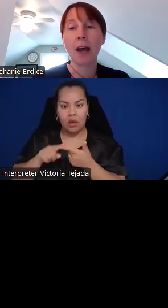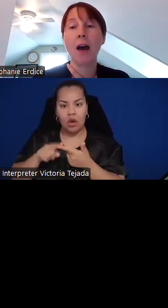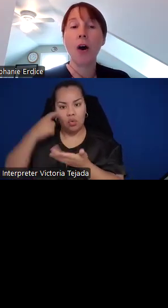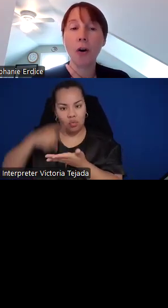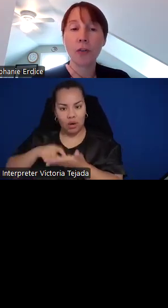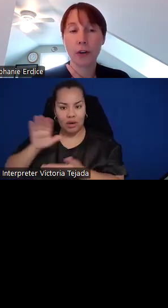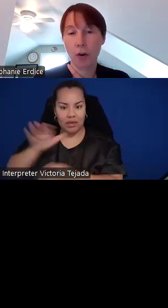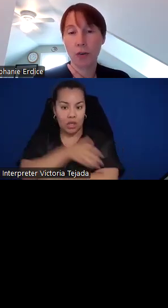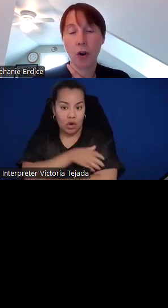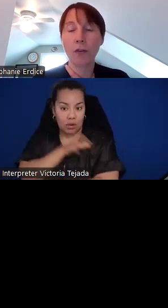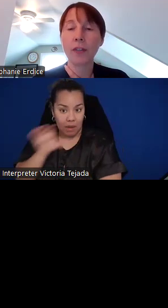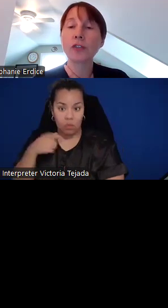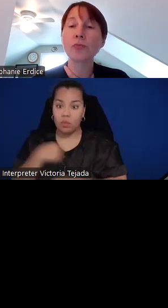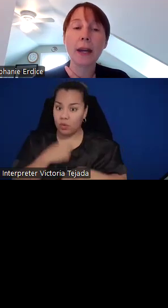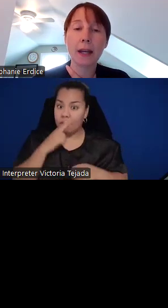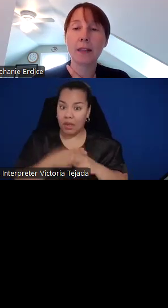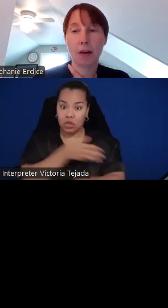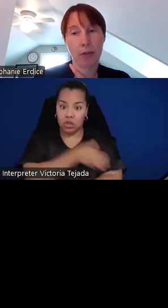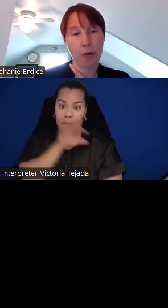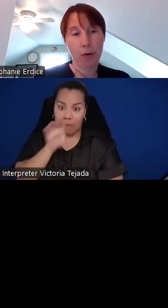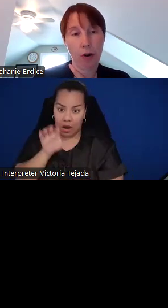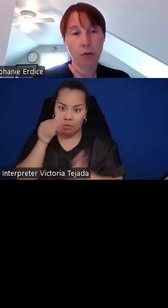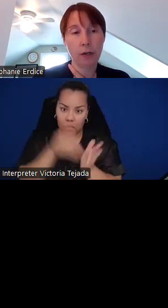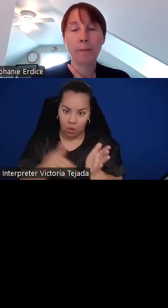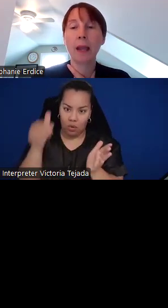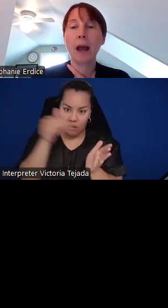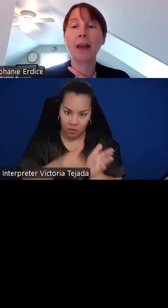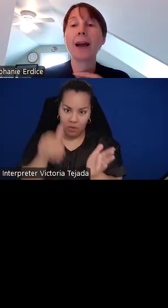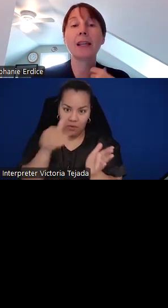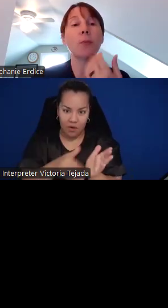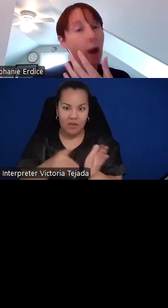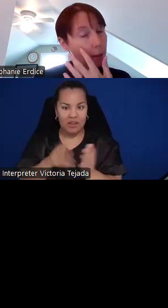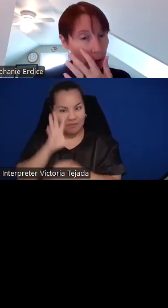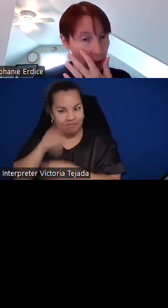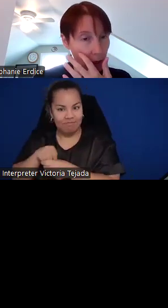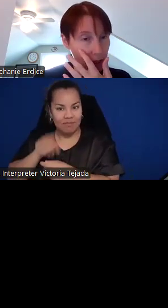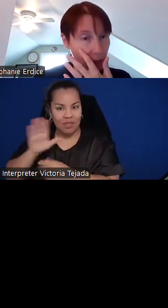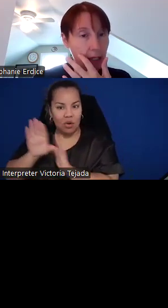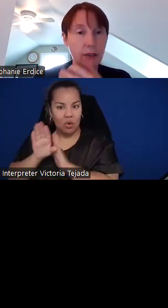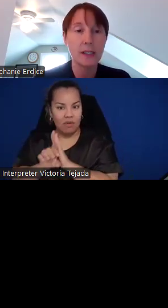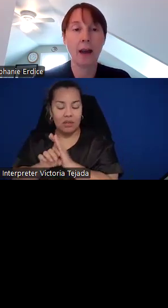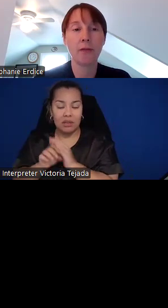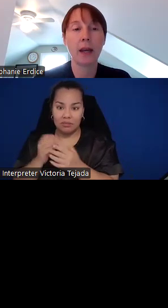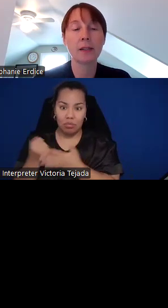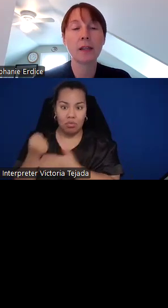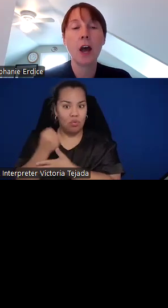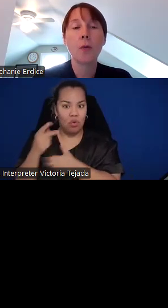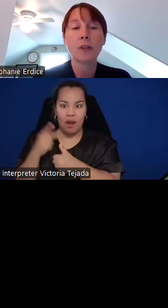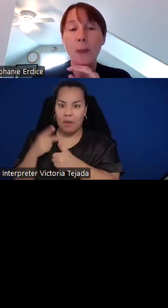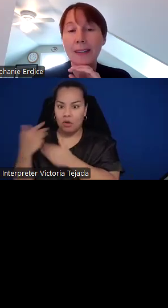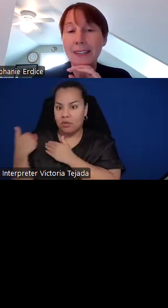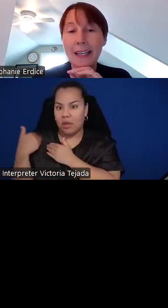talked about over and over and over. That's right in their ethical code. And that is a primary responsibility of these